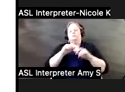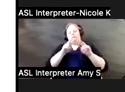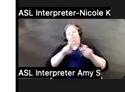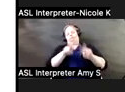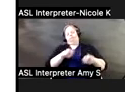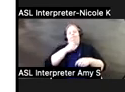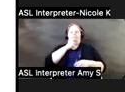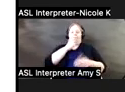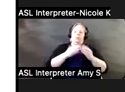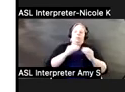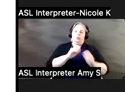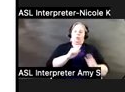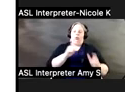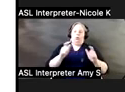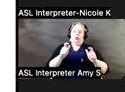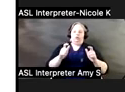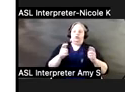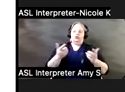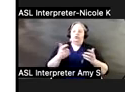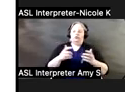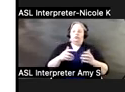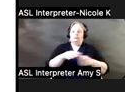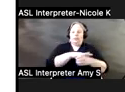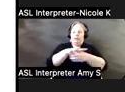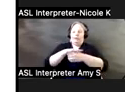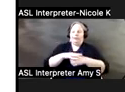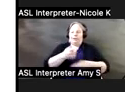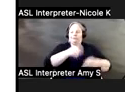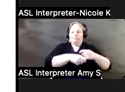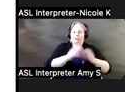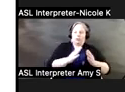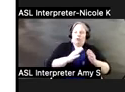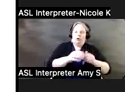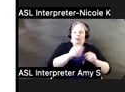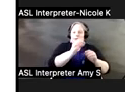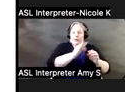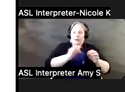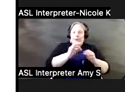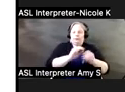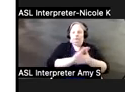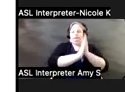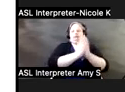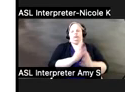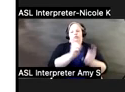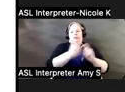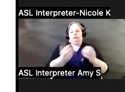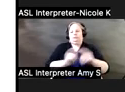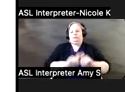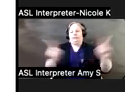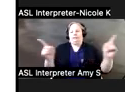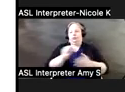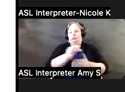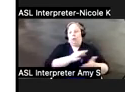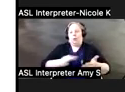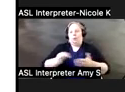some larger access points that replace these small buttons to allow them to play video games. So one of the most popular